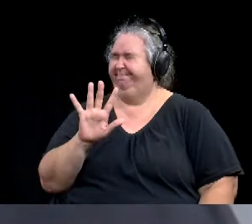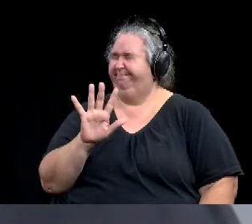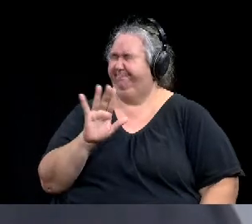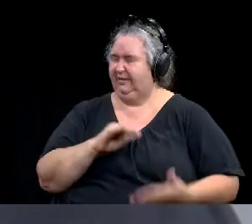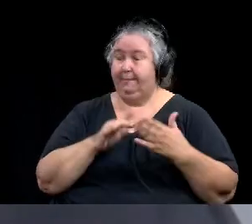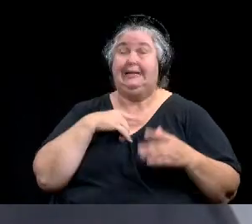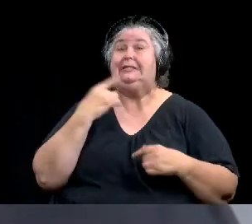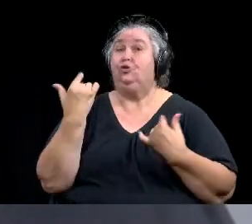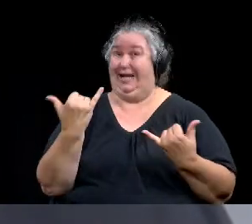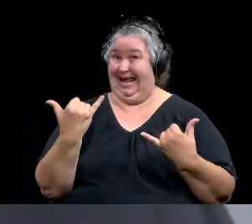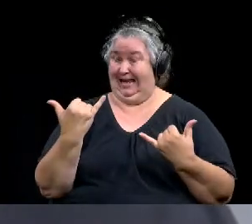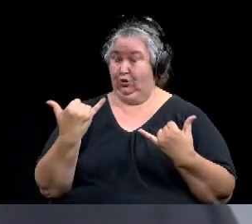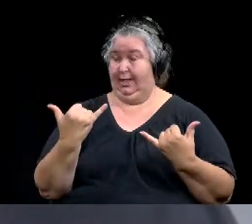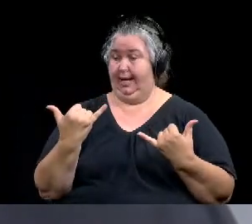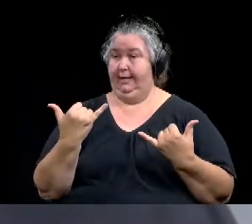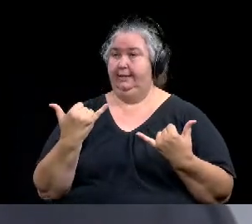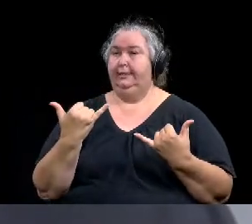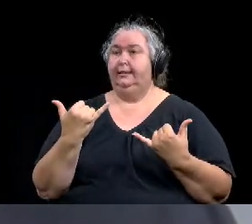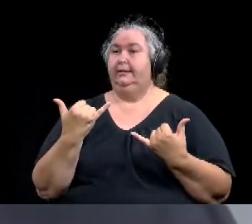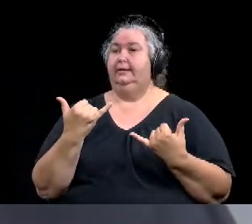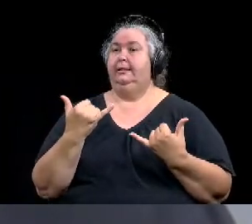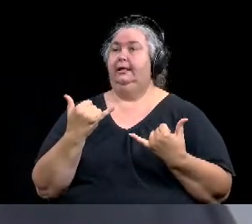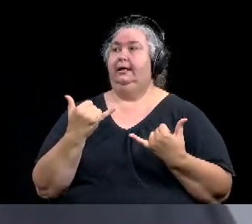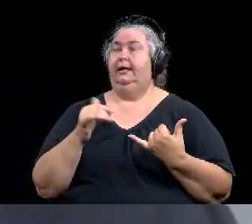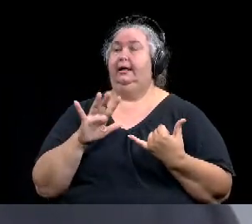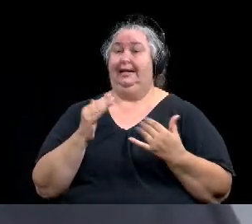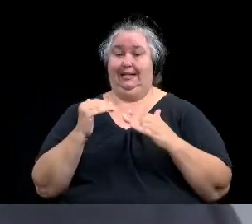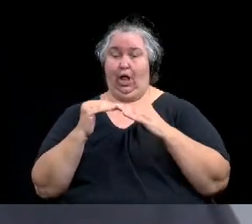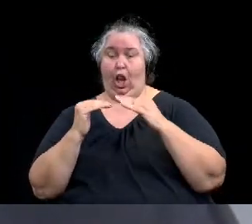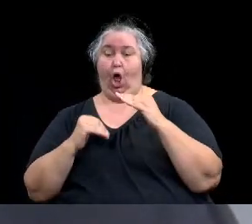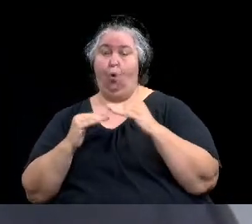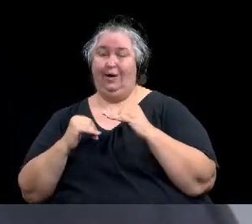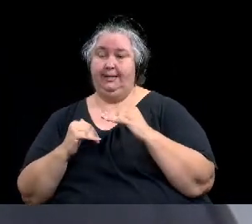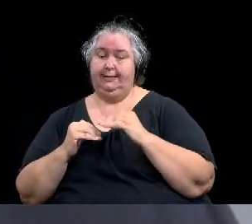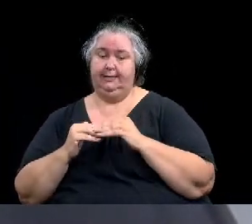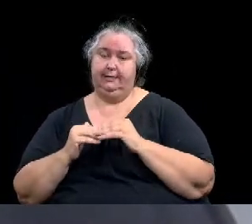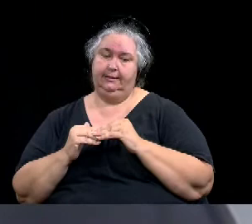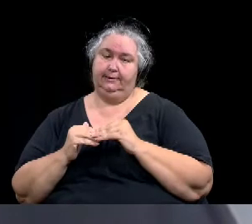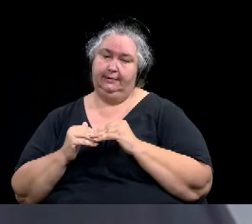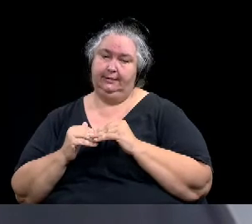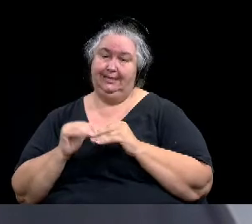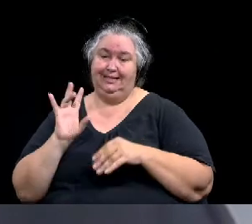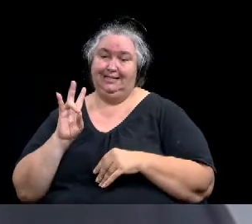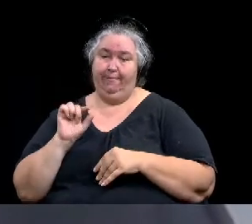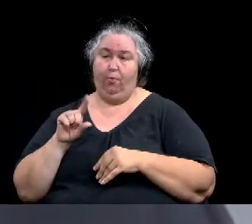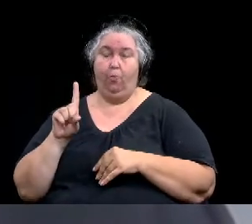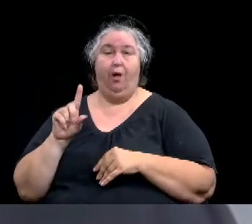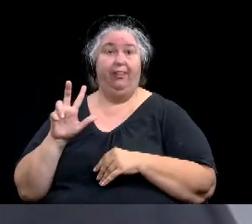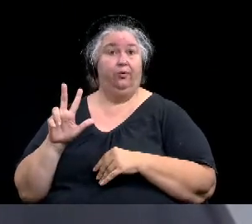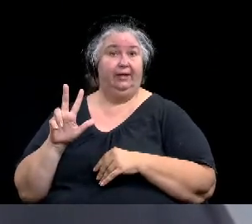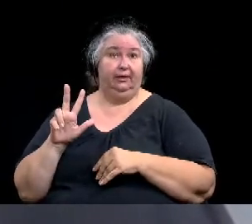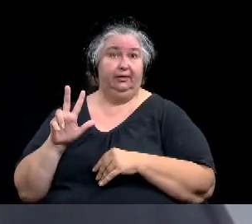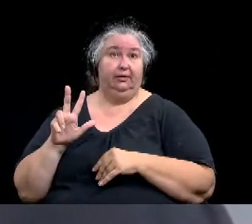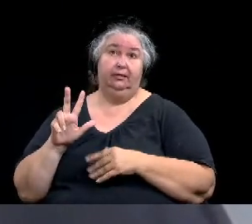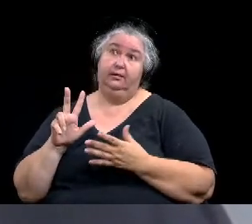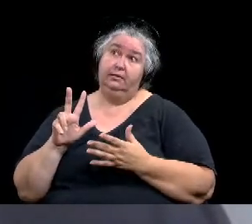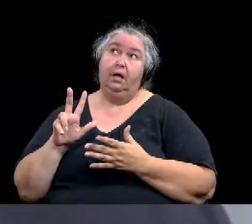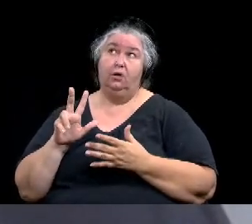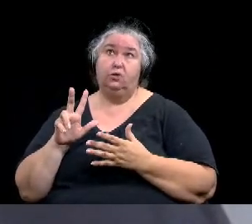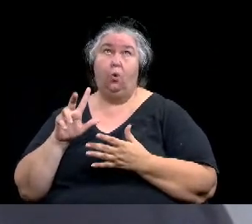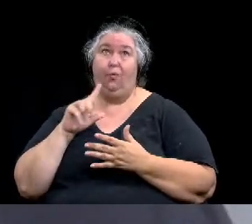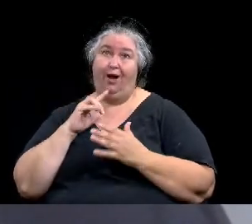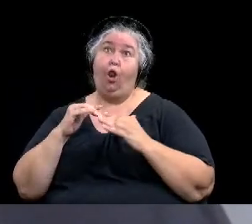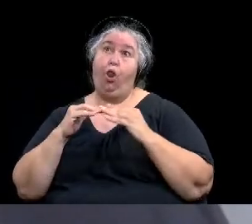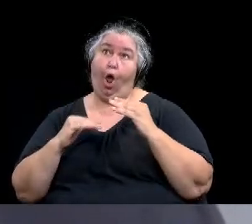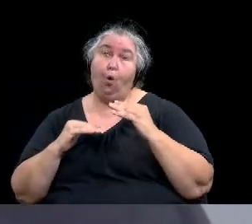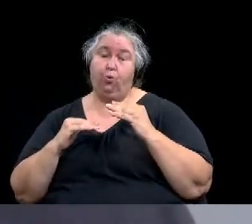today, and the lowest was 7.13. So we're quite a bit lower,